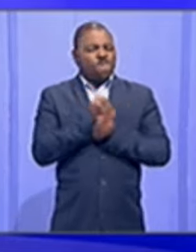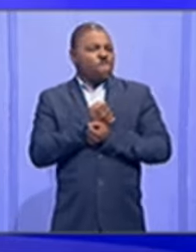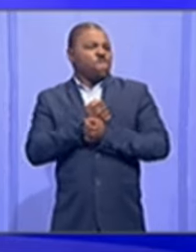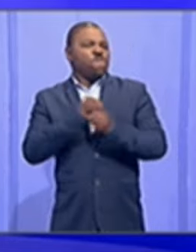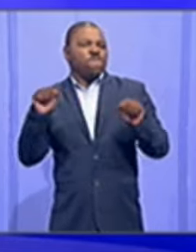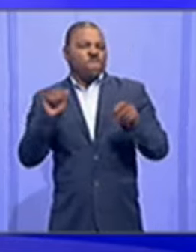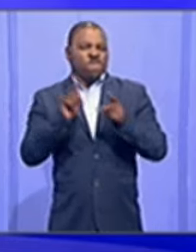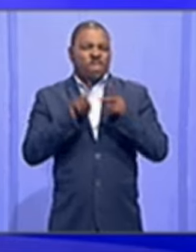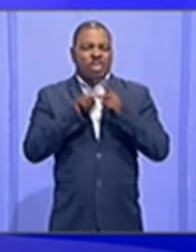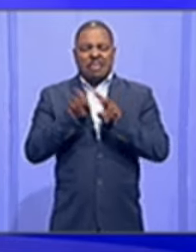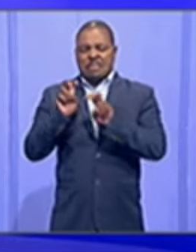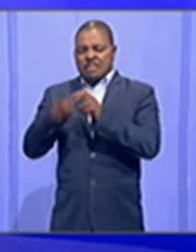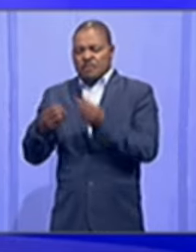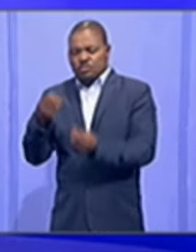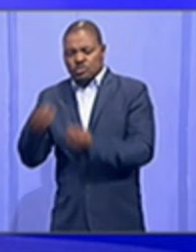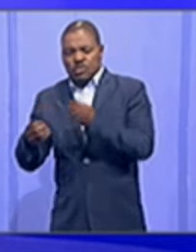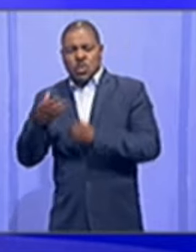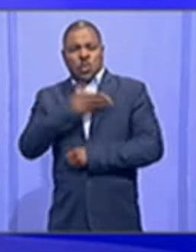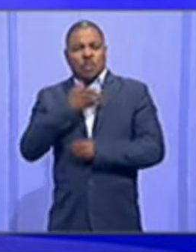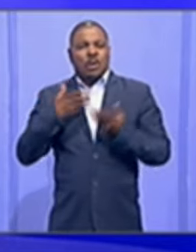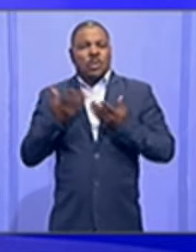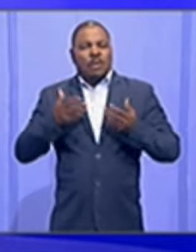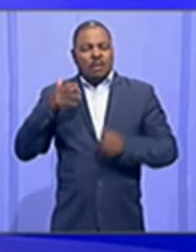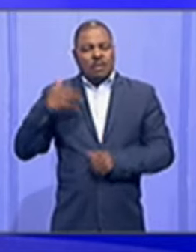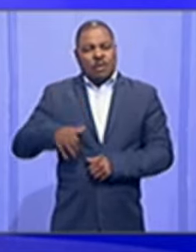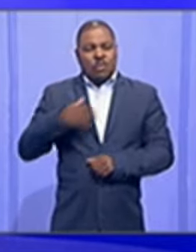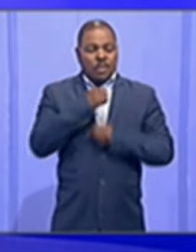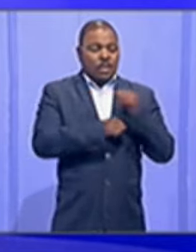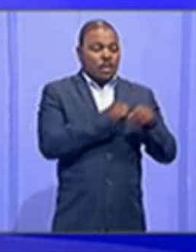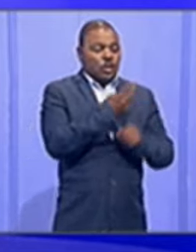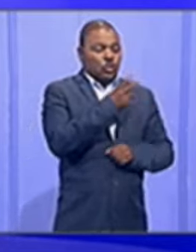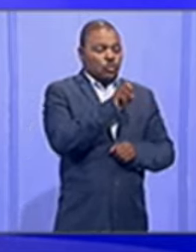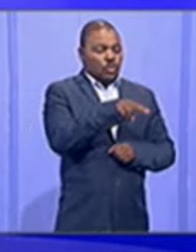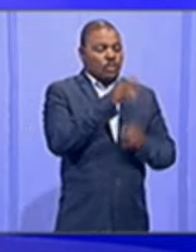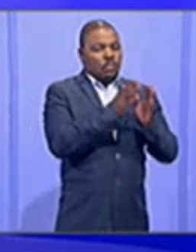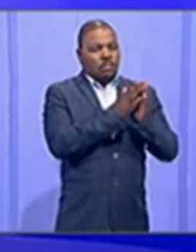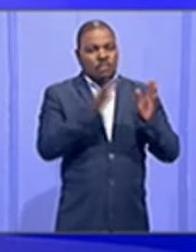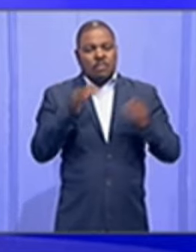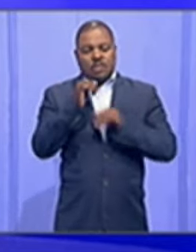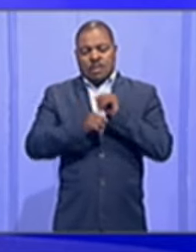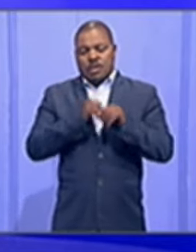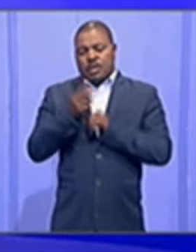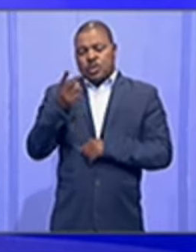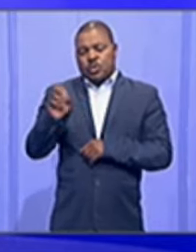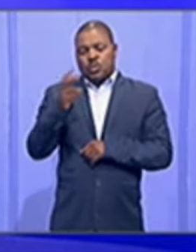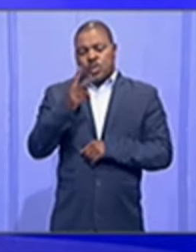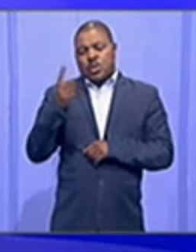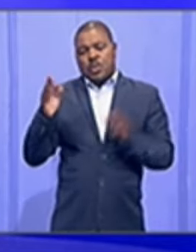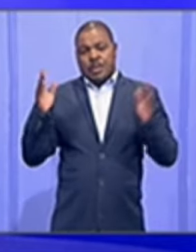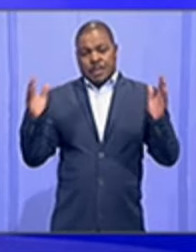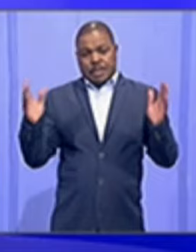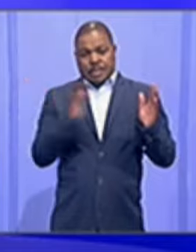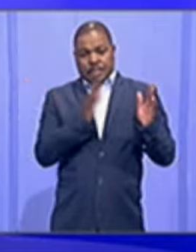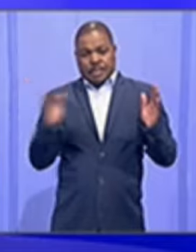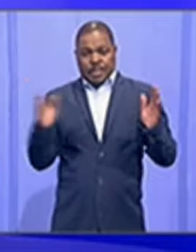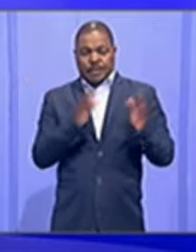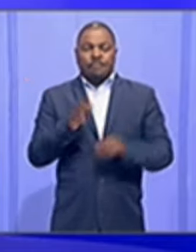le seganka ka go kata bana le basadi ka ekurulene magareng ga ngwaga 2020 le 2020 tee.